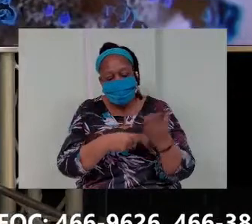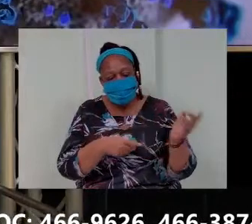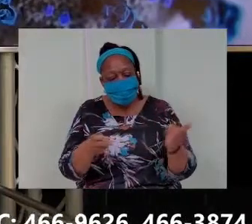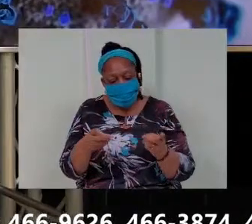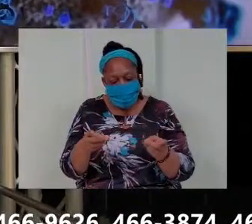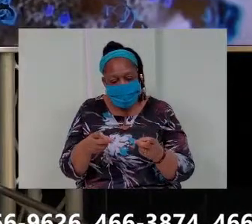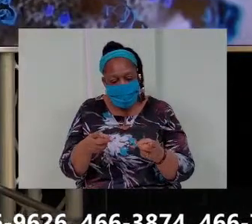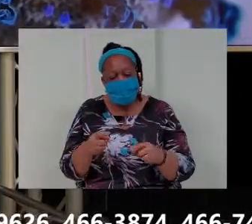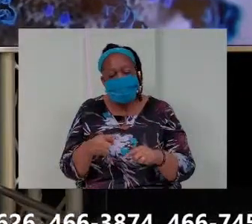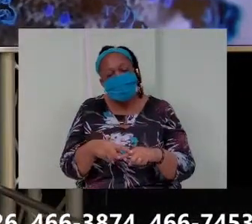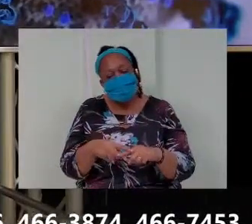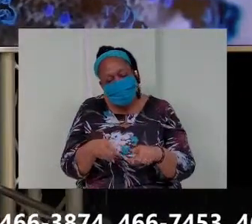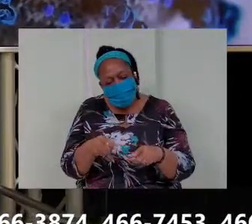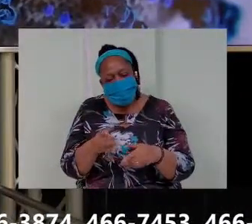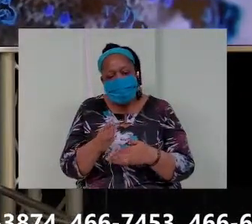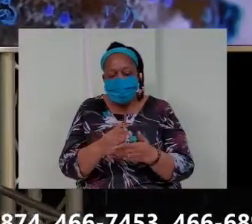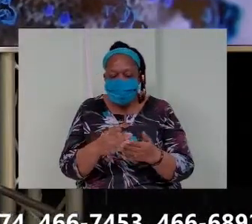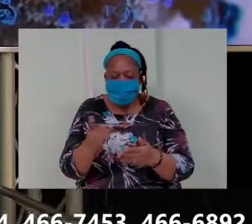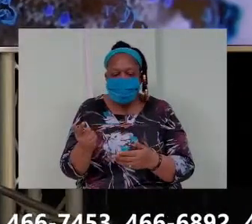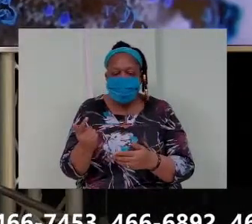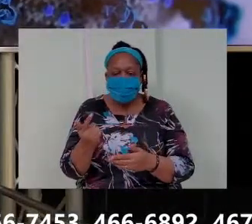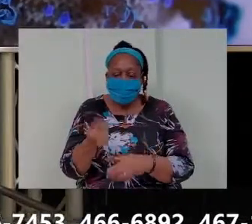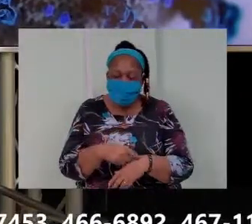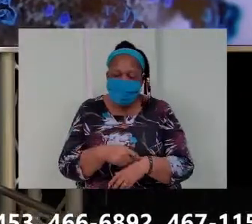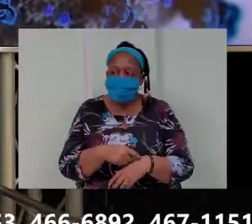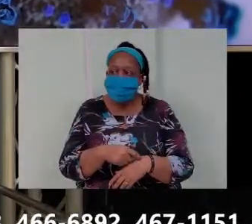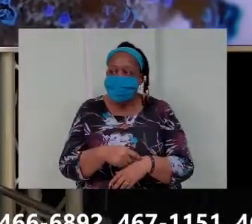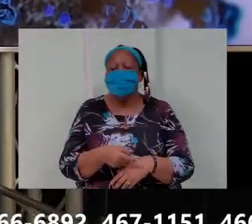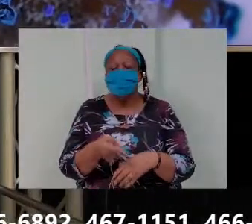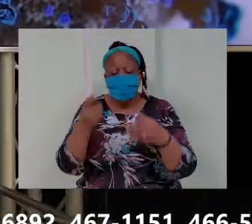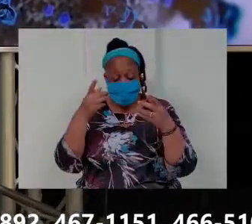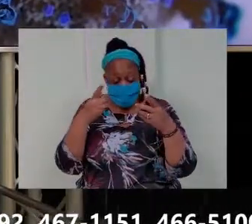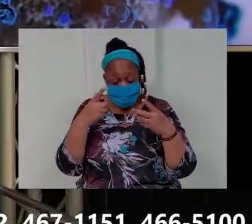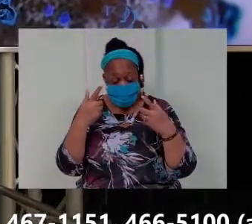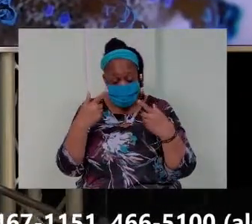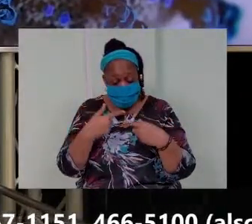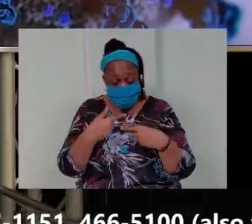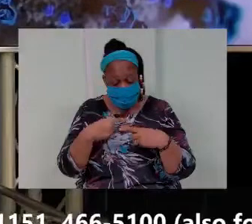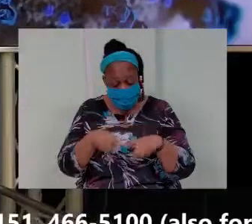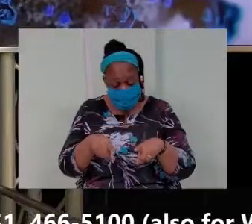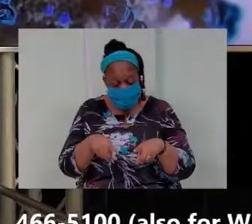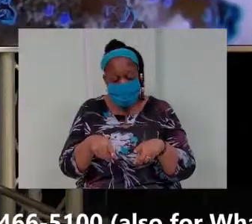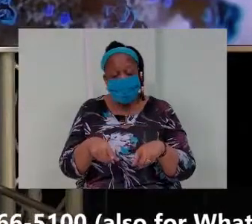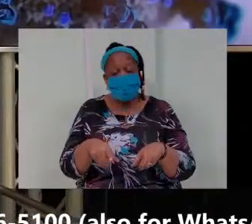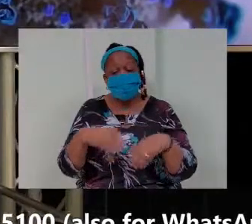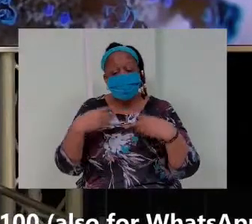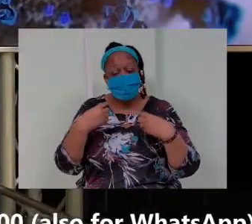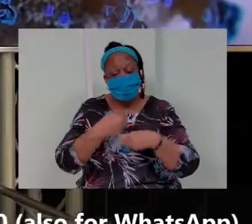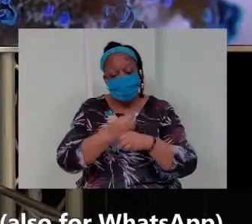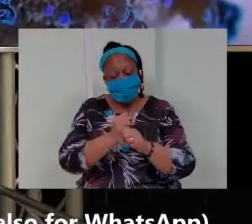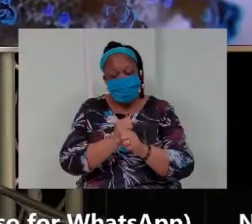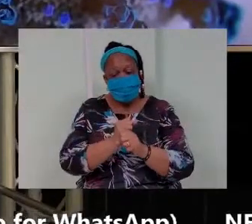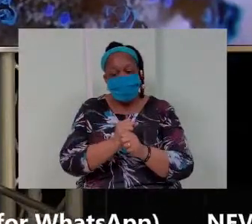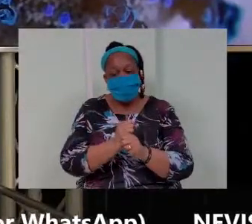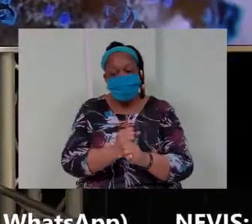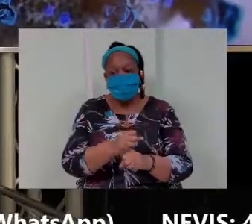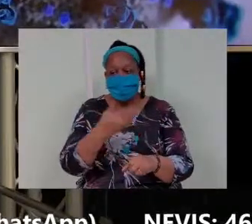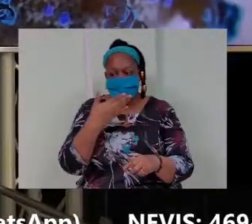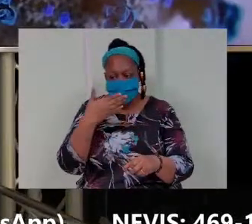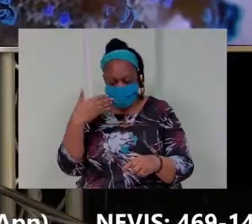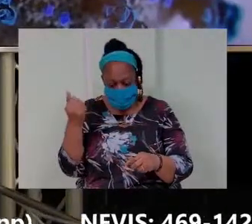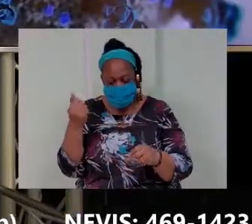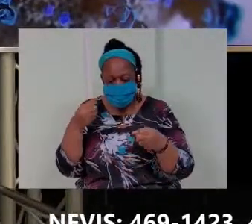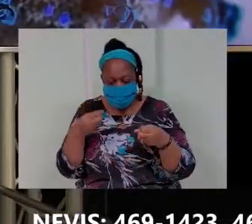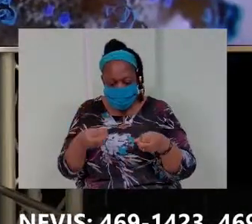particular case, but one of the things that we're going to do to make sure that we strengthen our system is to make sure that we have